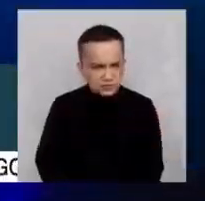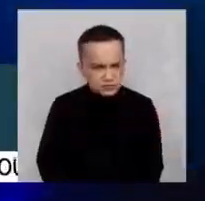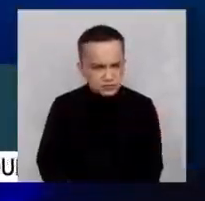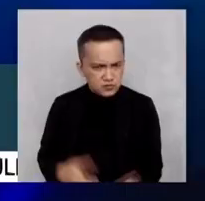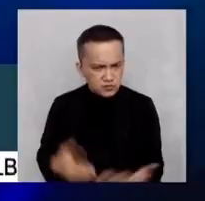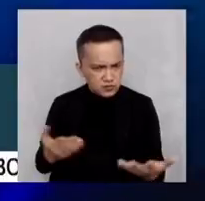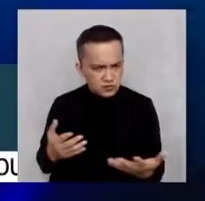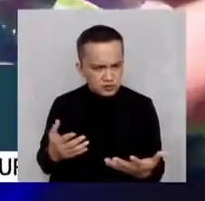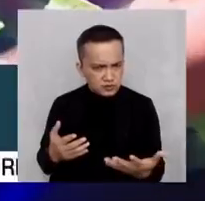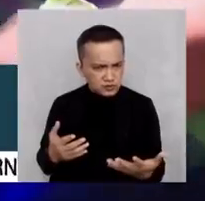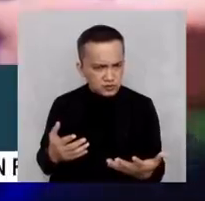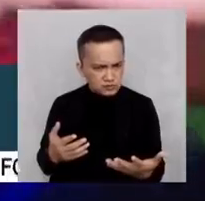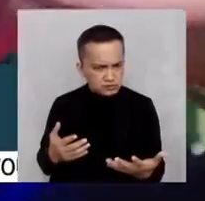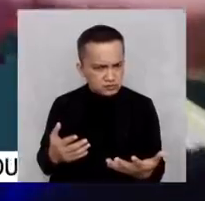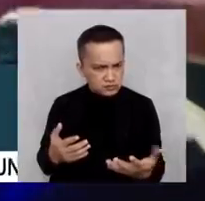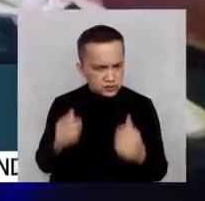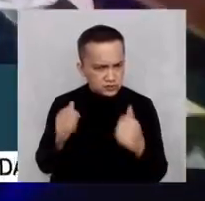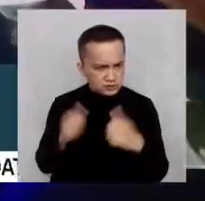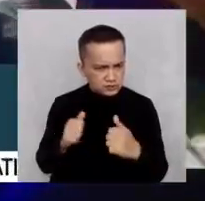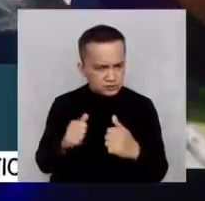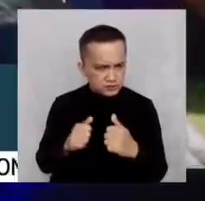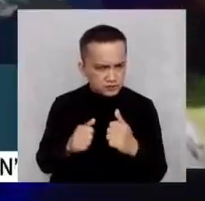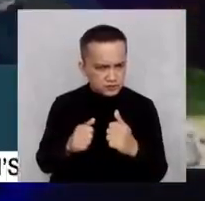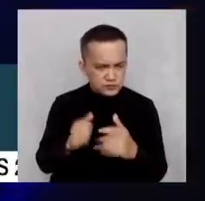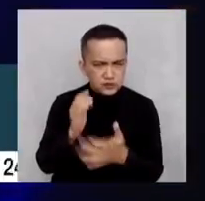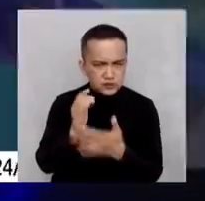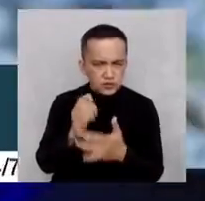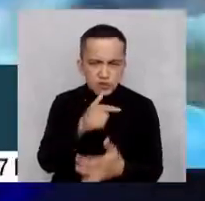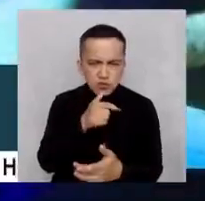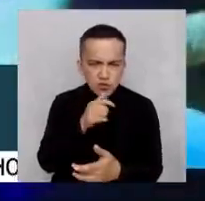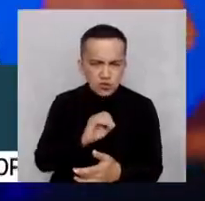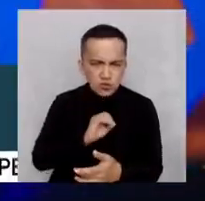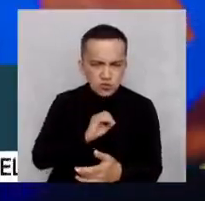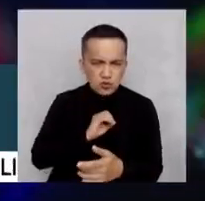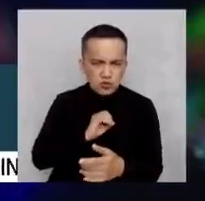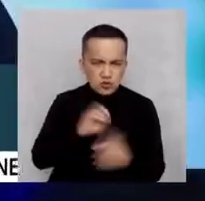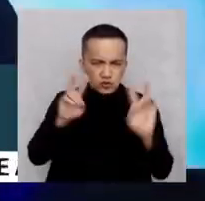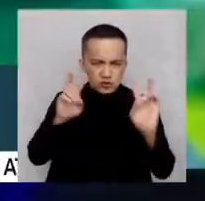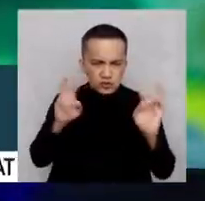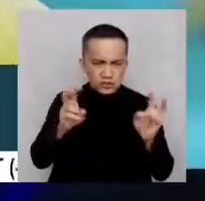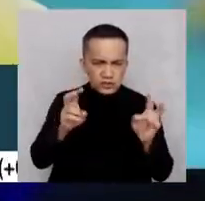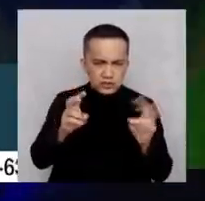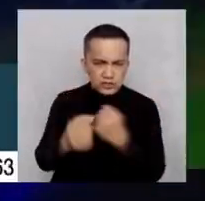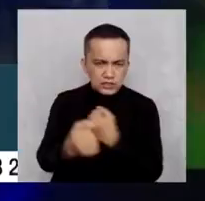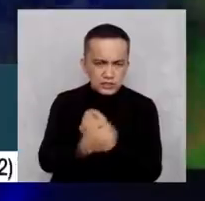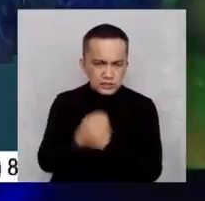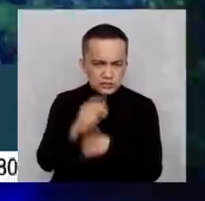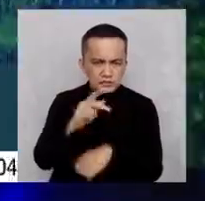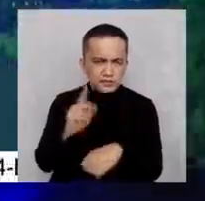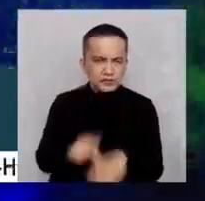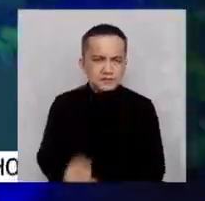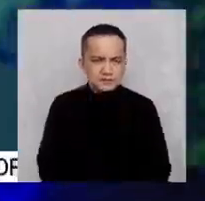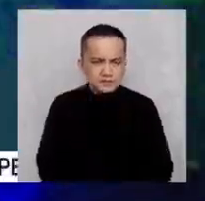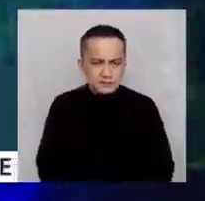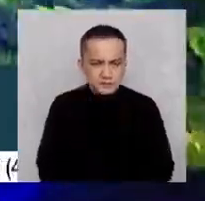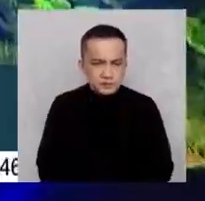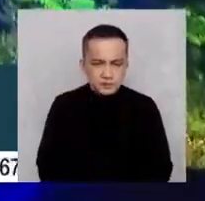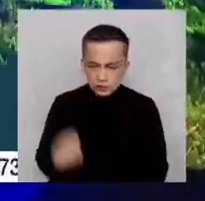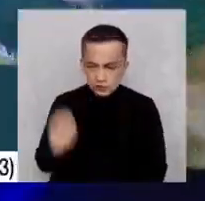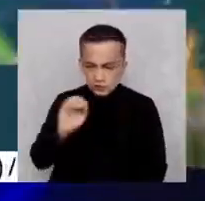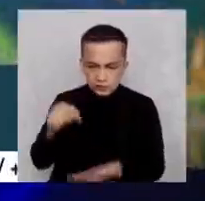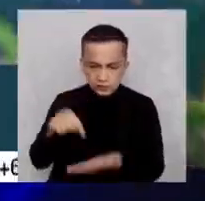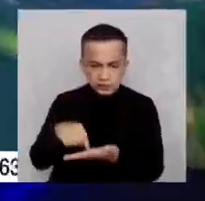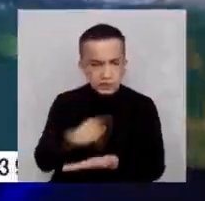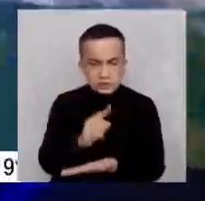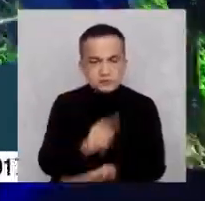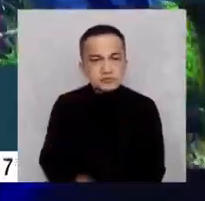is the engagement? Well, technically, who owns the tagline, Love the Philippines, if no single centavo is spent